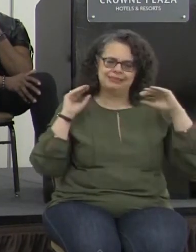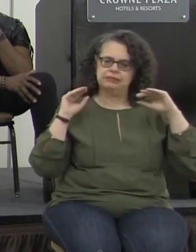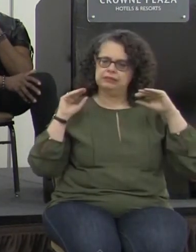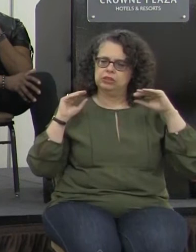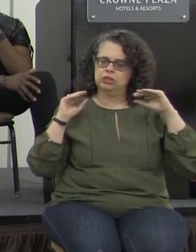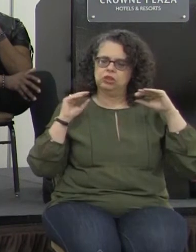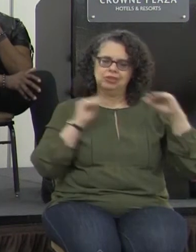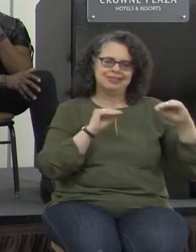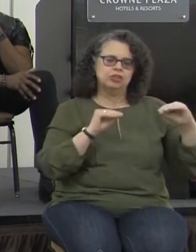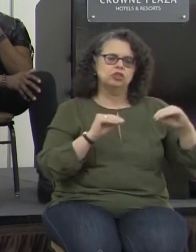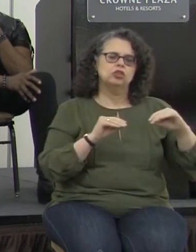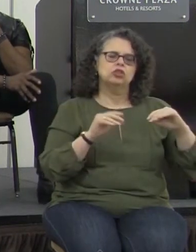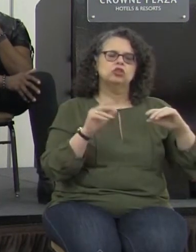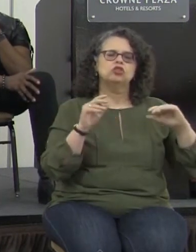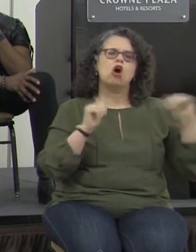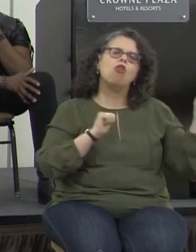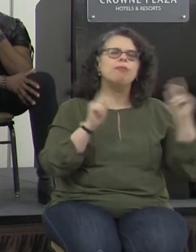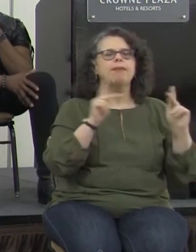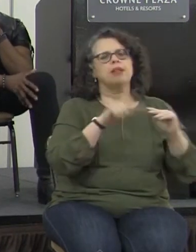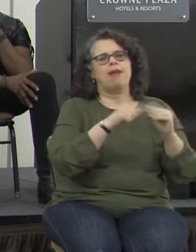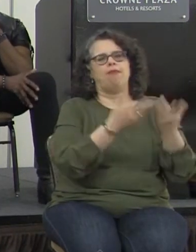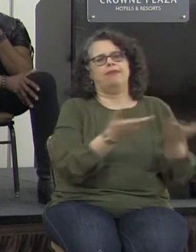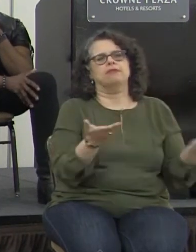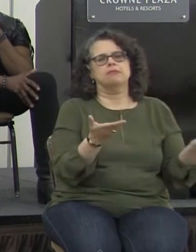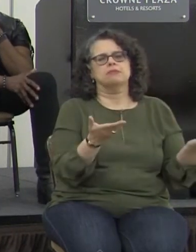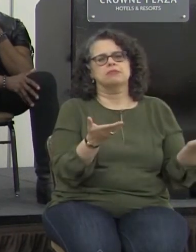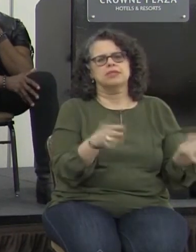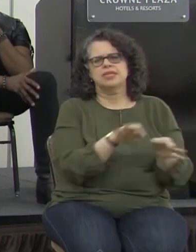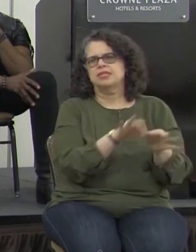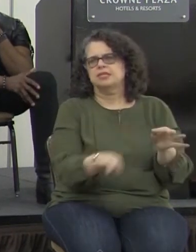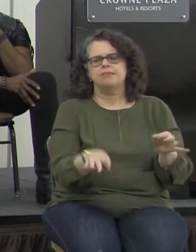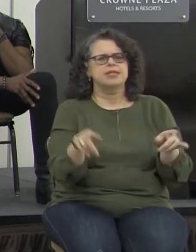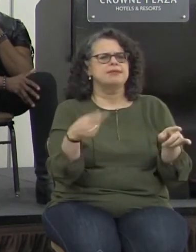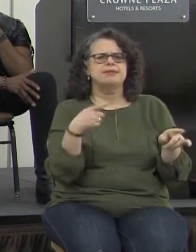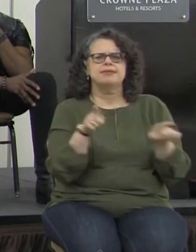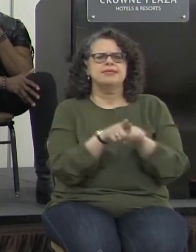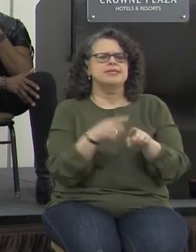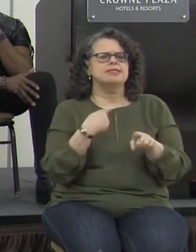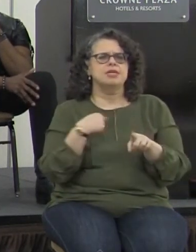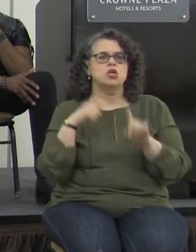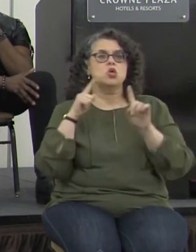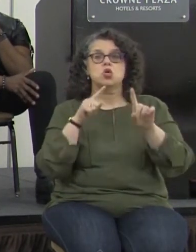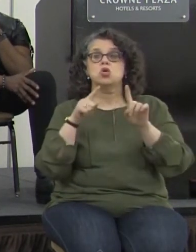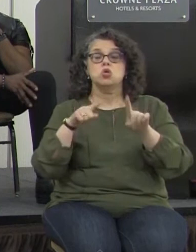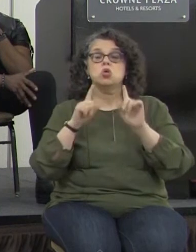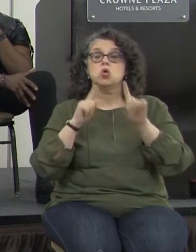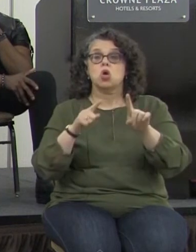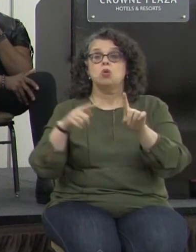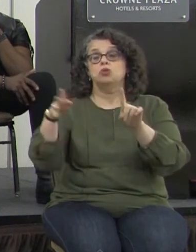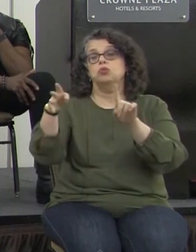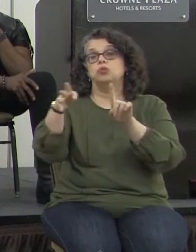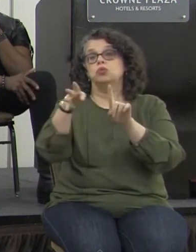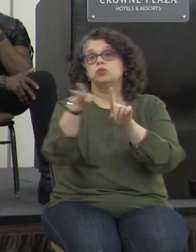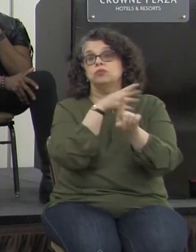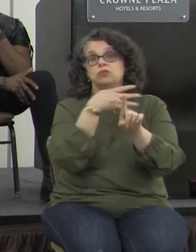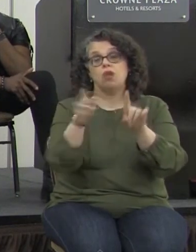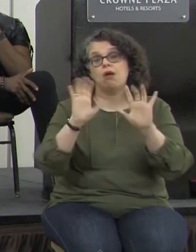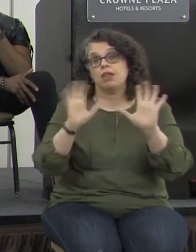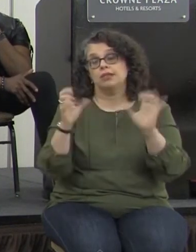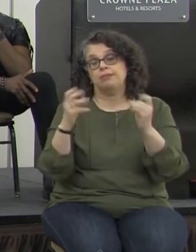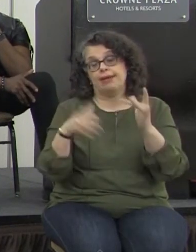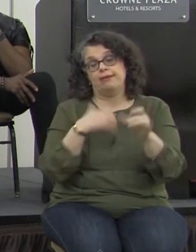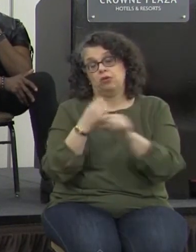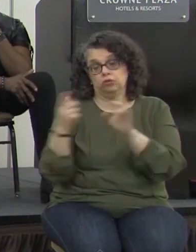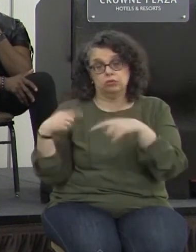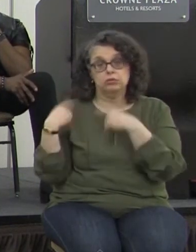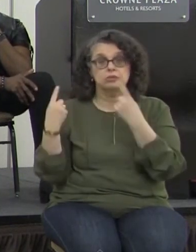others about things. It's as simple as me going to flogging classes for years, where no